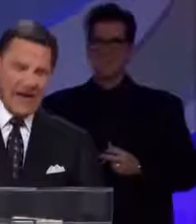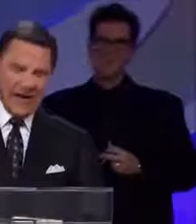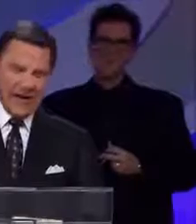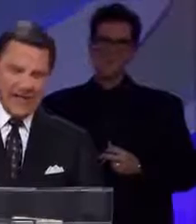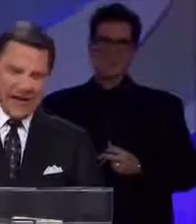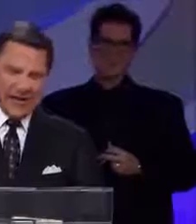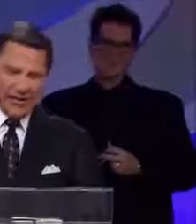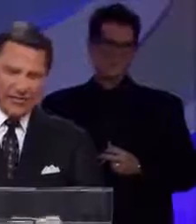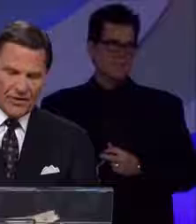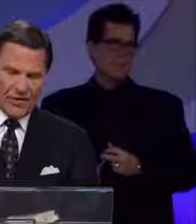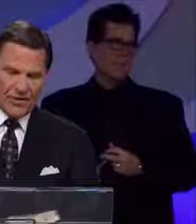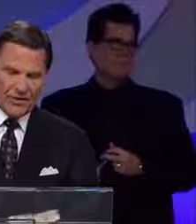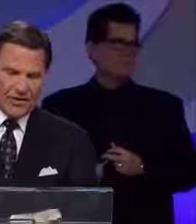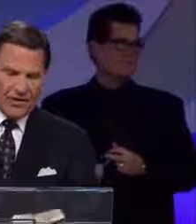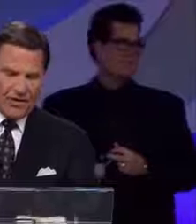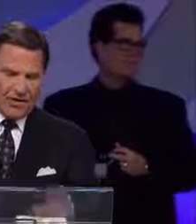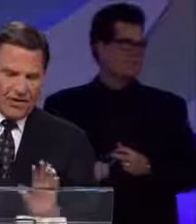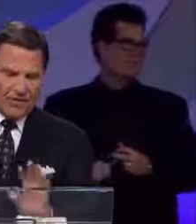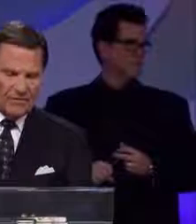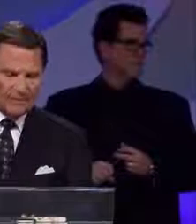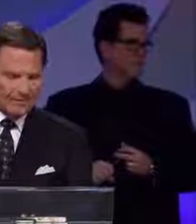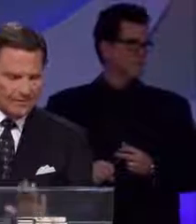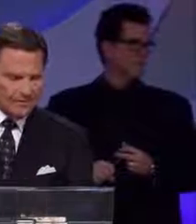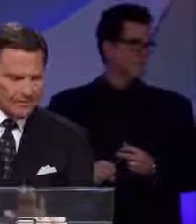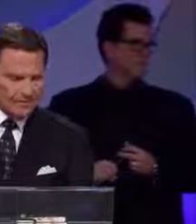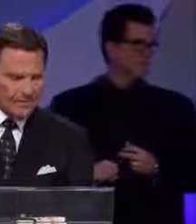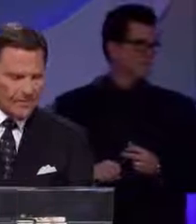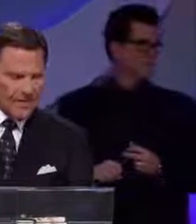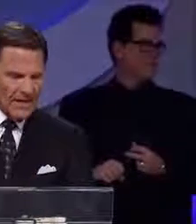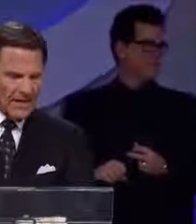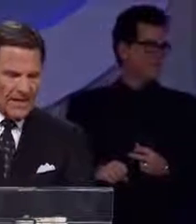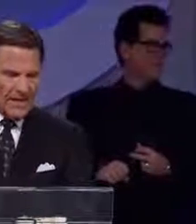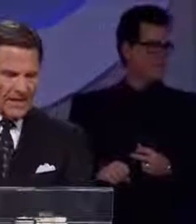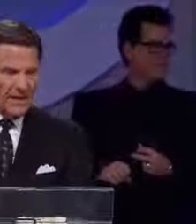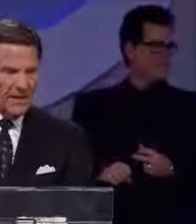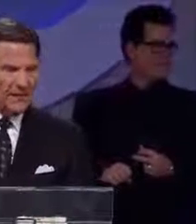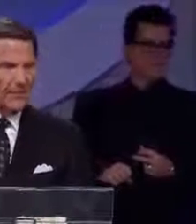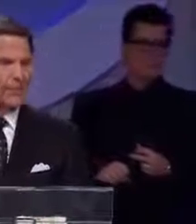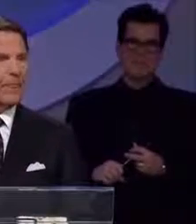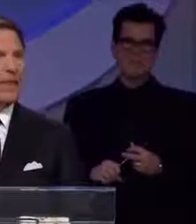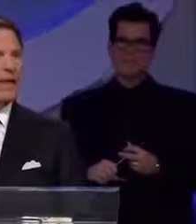Now, I knew this along,